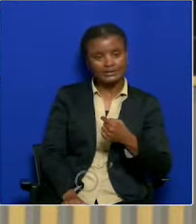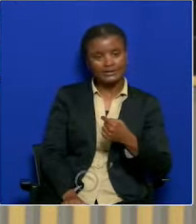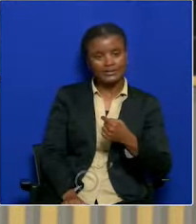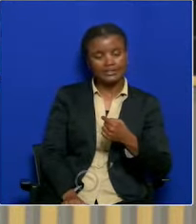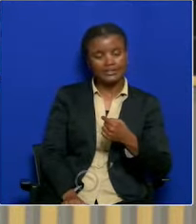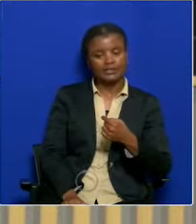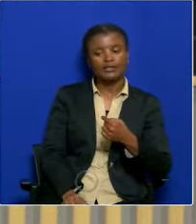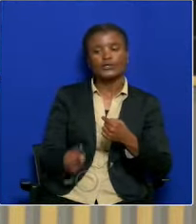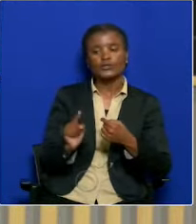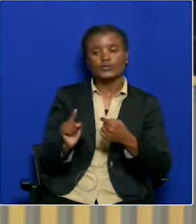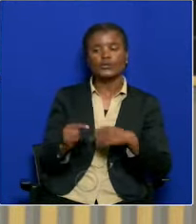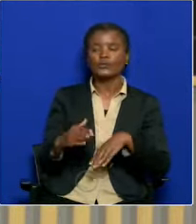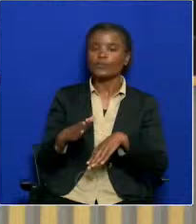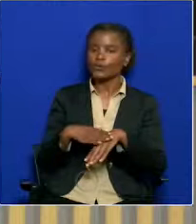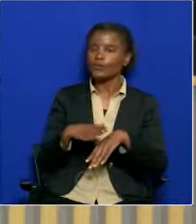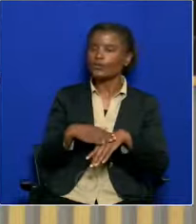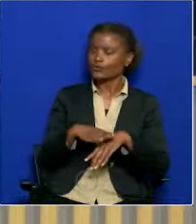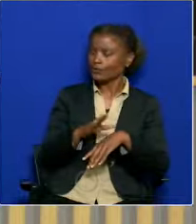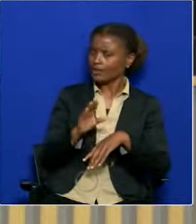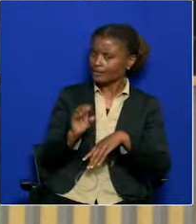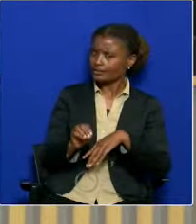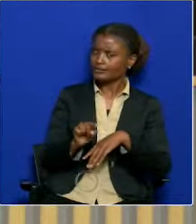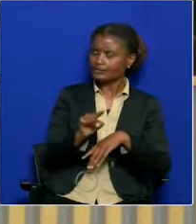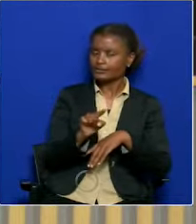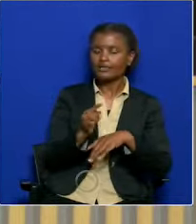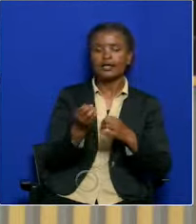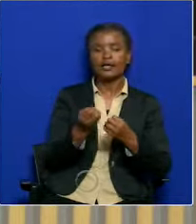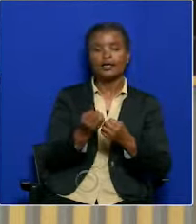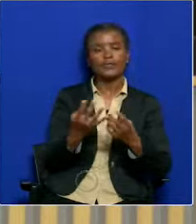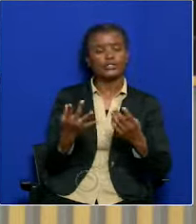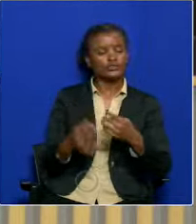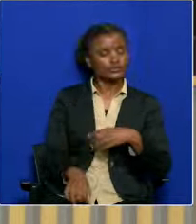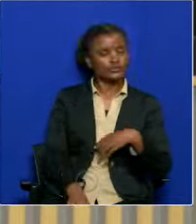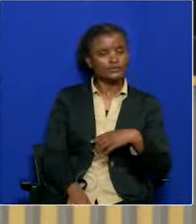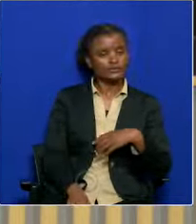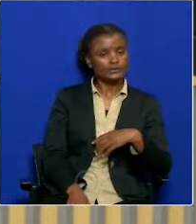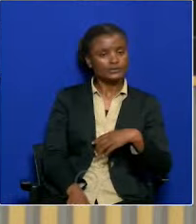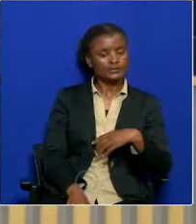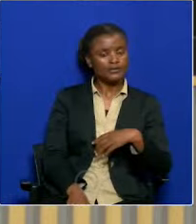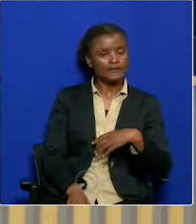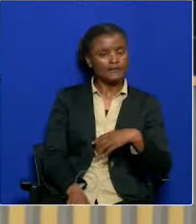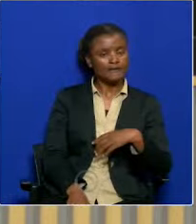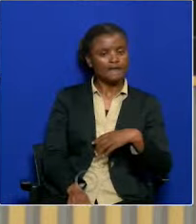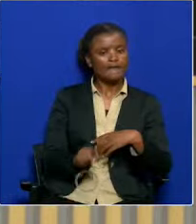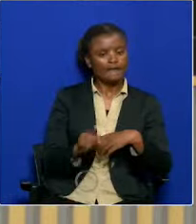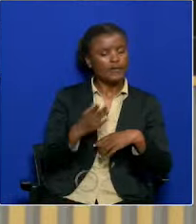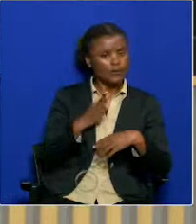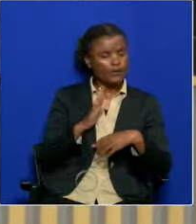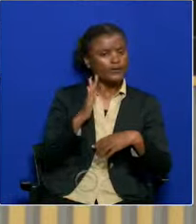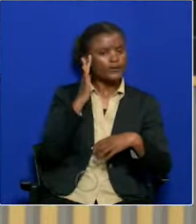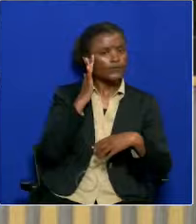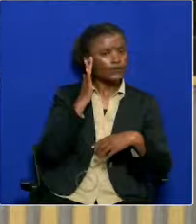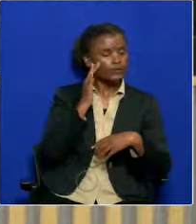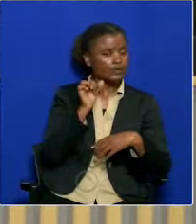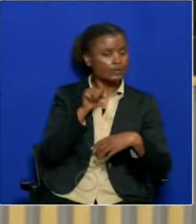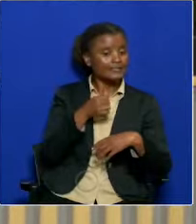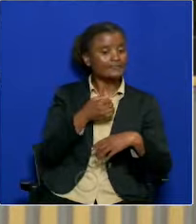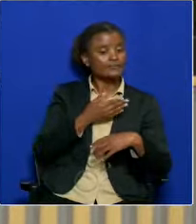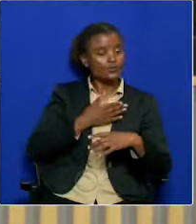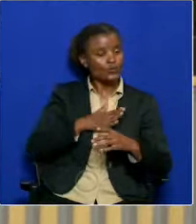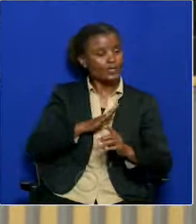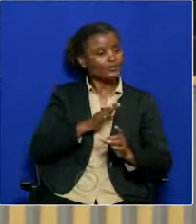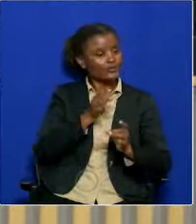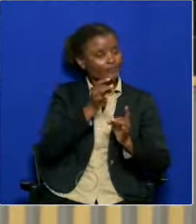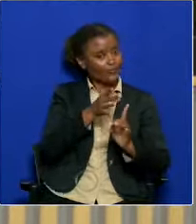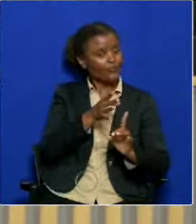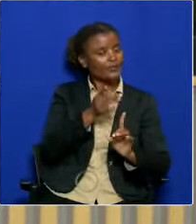the amount? So you're not just curious. You want to give Mr. Matlala a response. He's called you, he